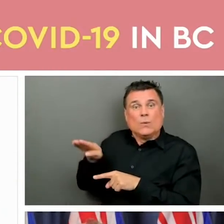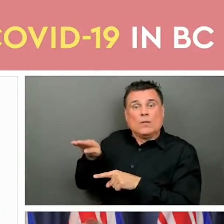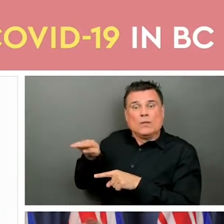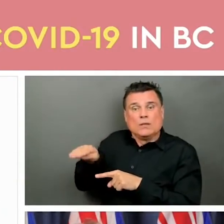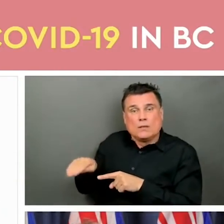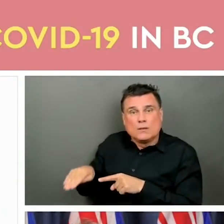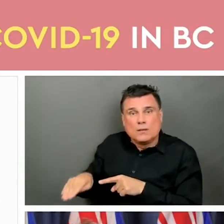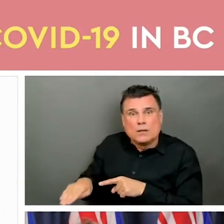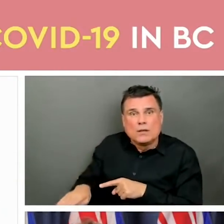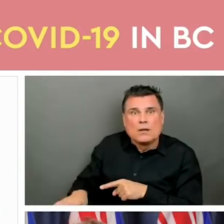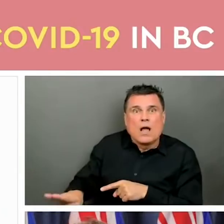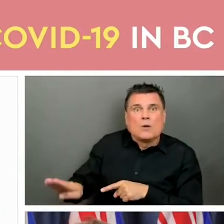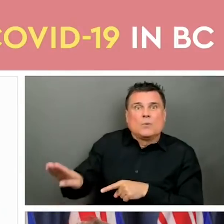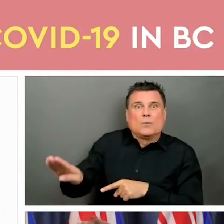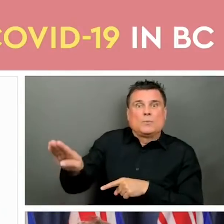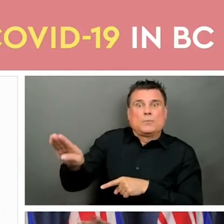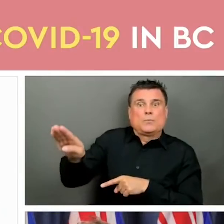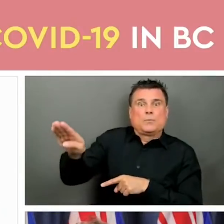challenging.